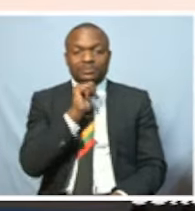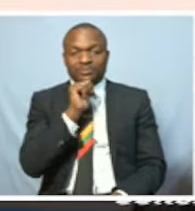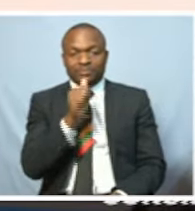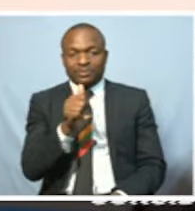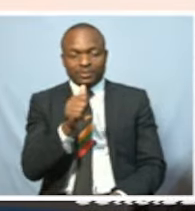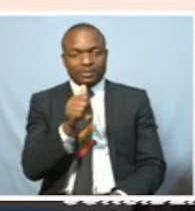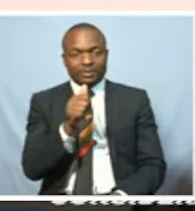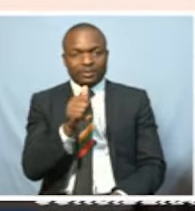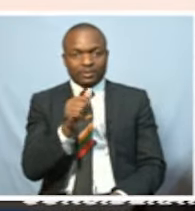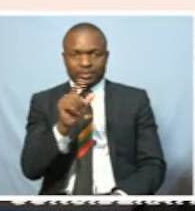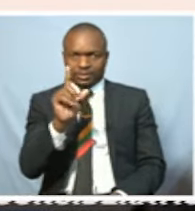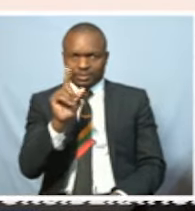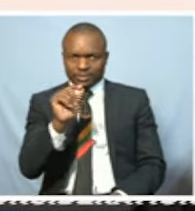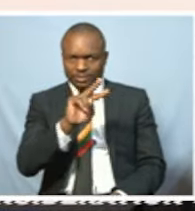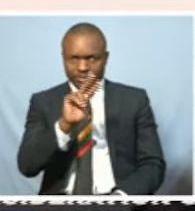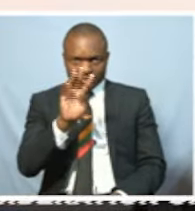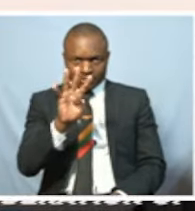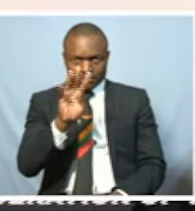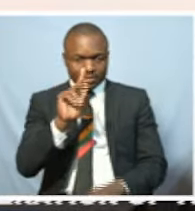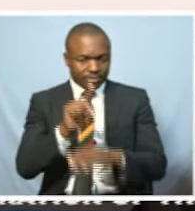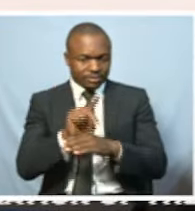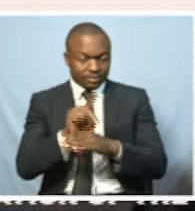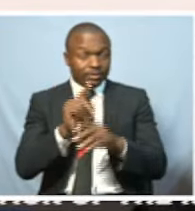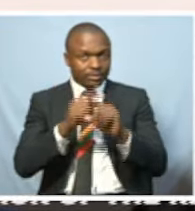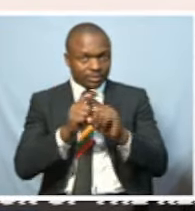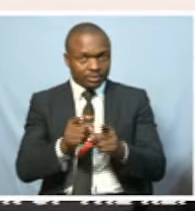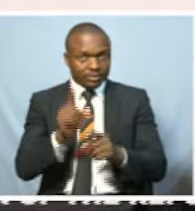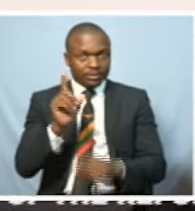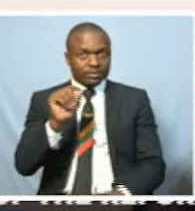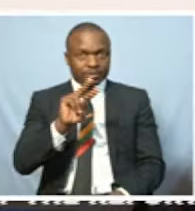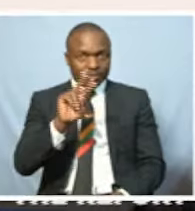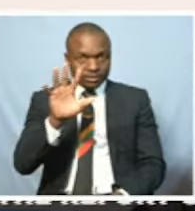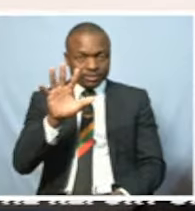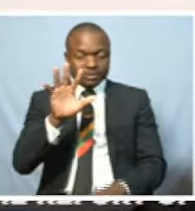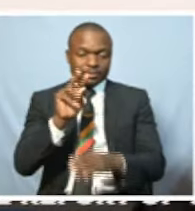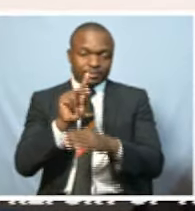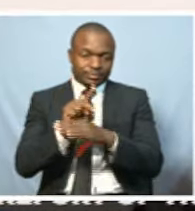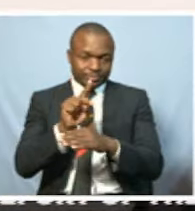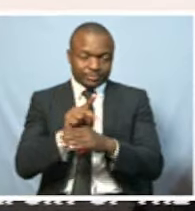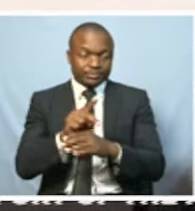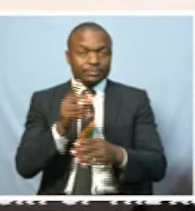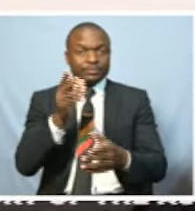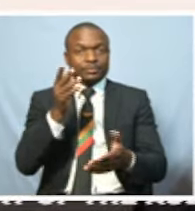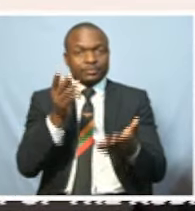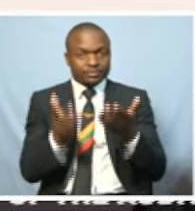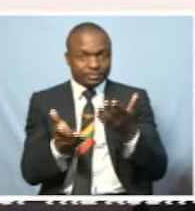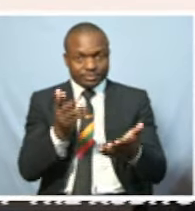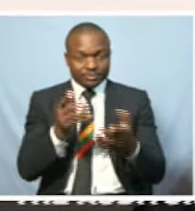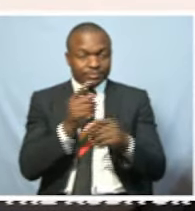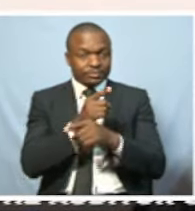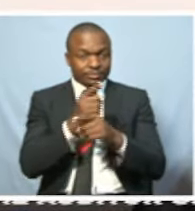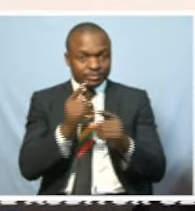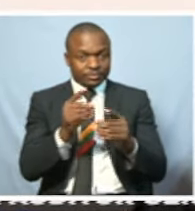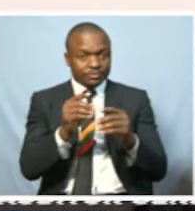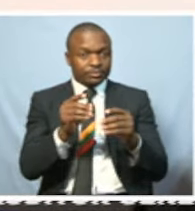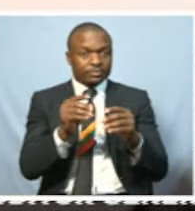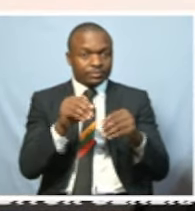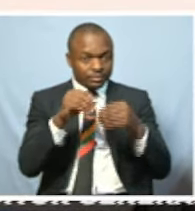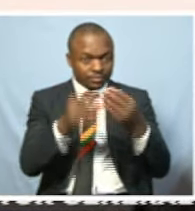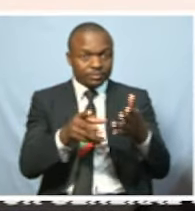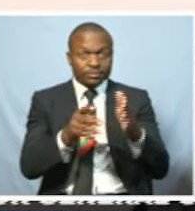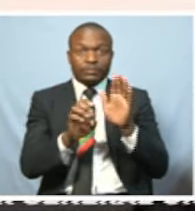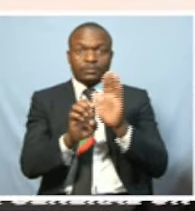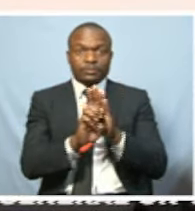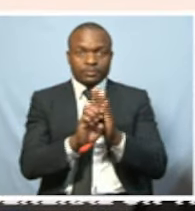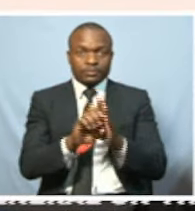exactly only for 2024 projects, but also even 2025 projects. Chair, maybe just to cite as an example, I know 2025 has